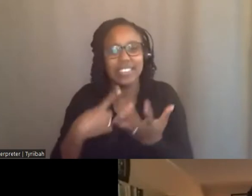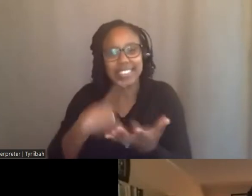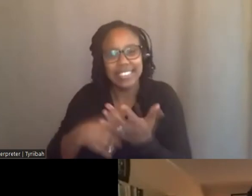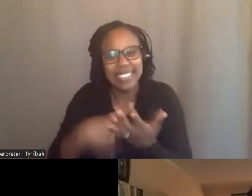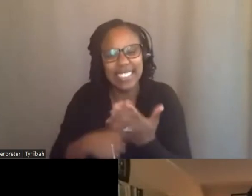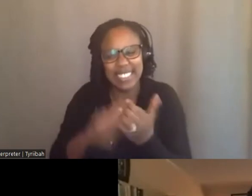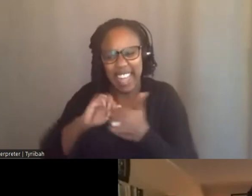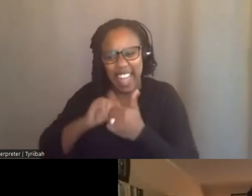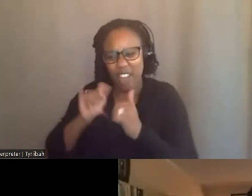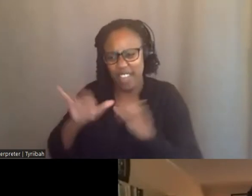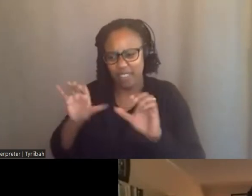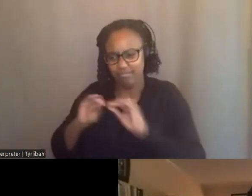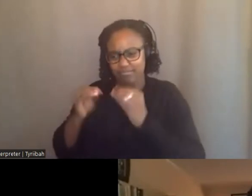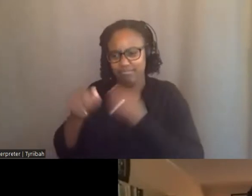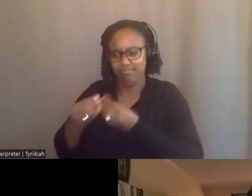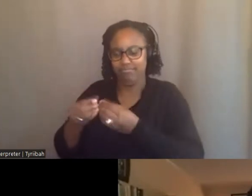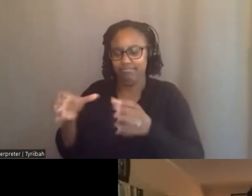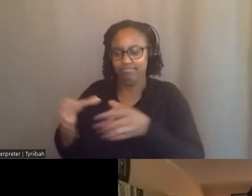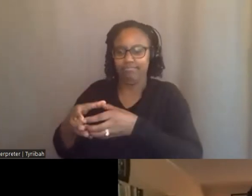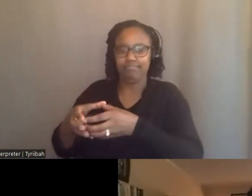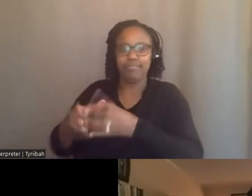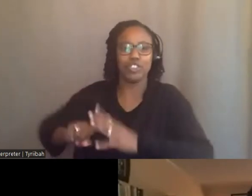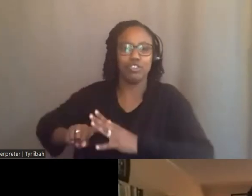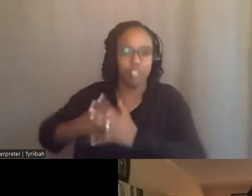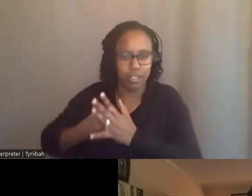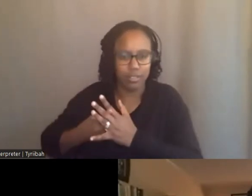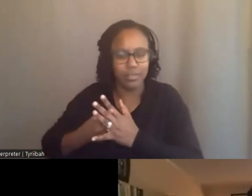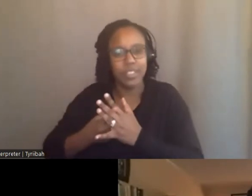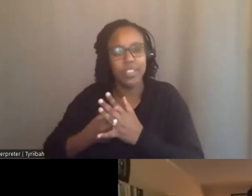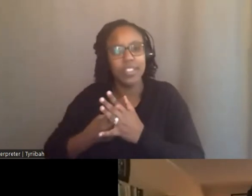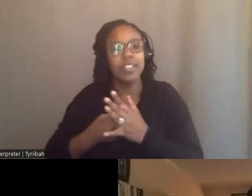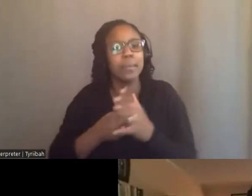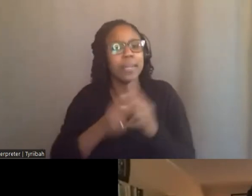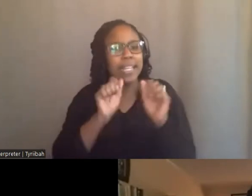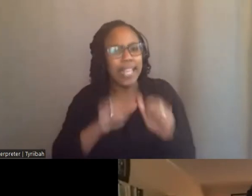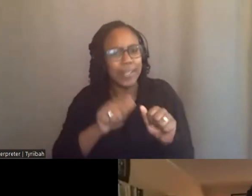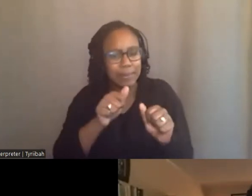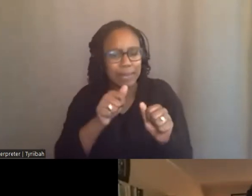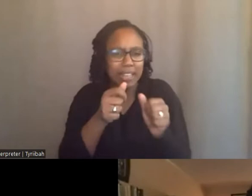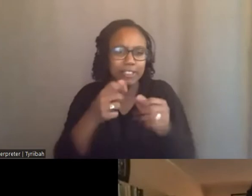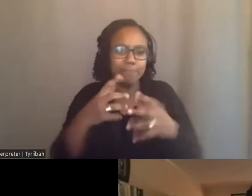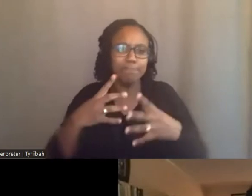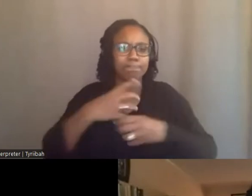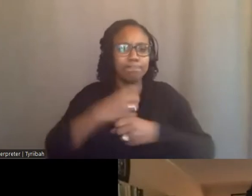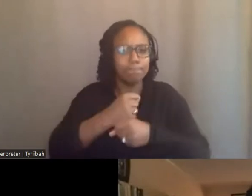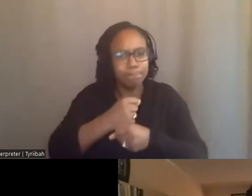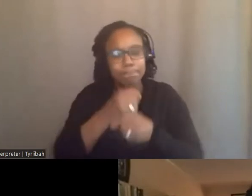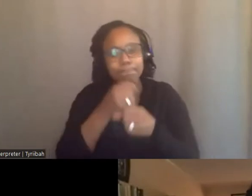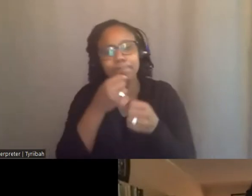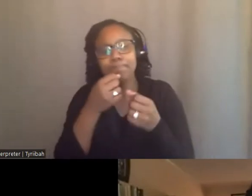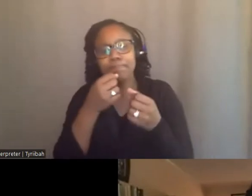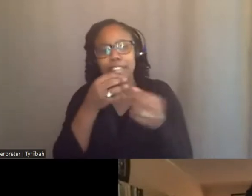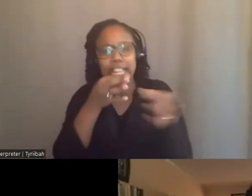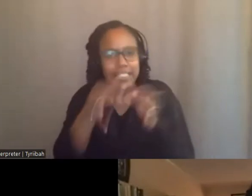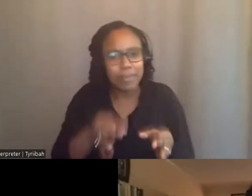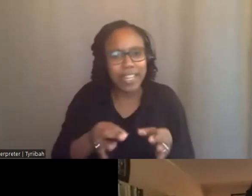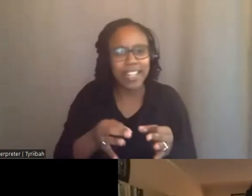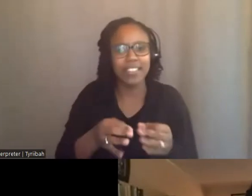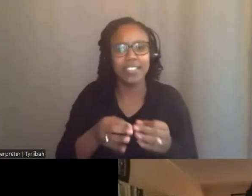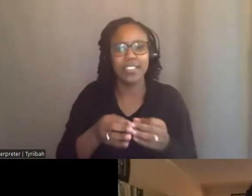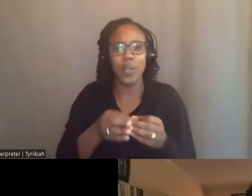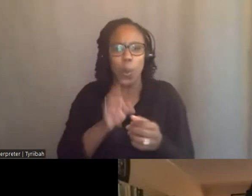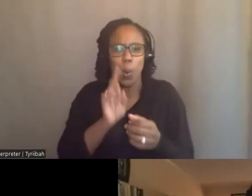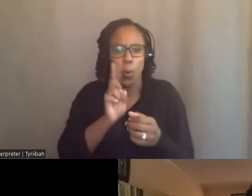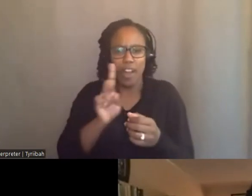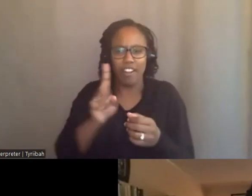you could begin by just giving us an overview of the scale and influence that they had, where they operated, and the scope of work